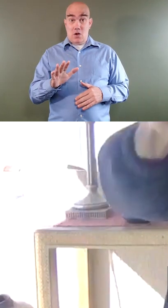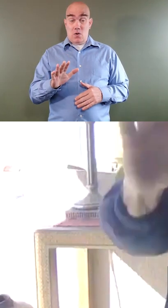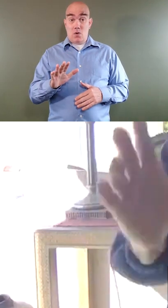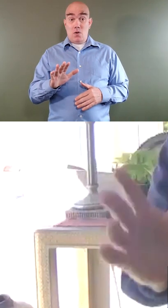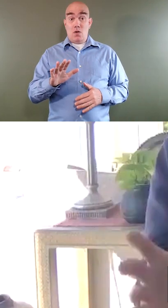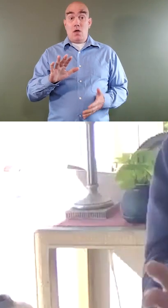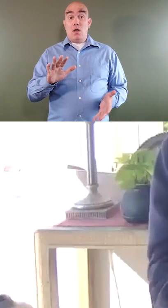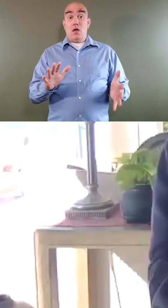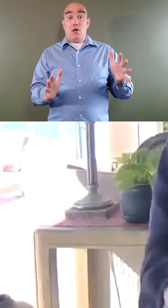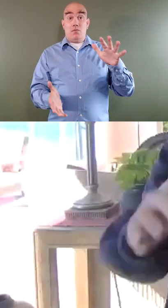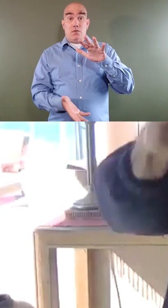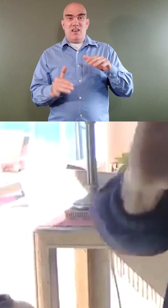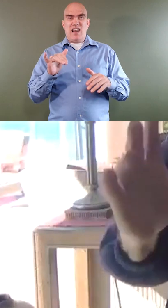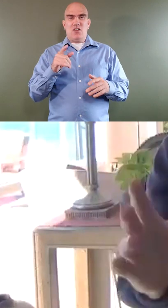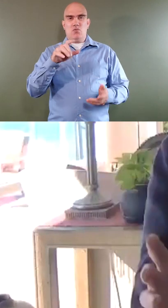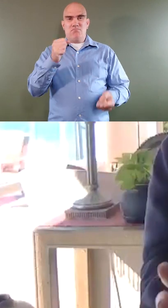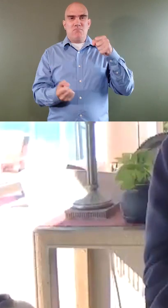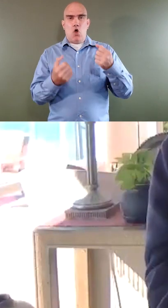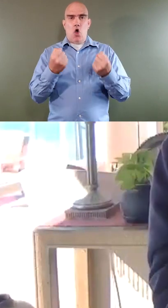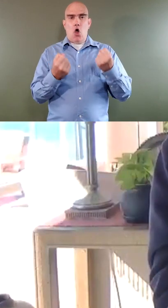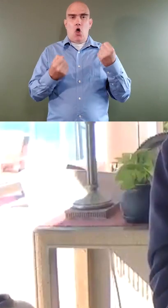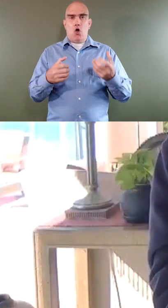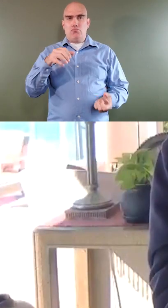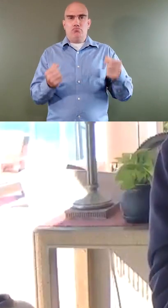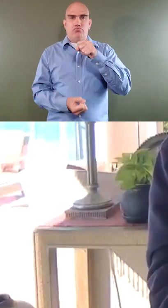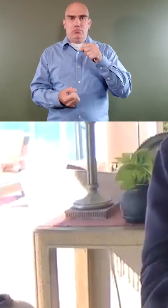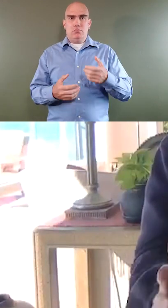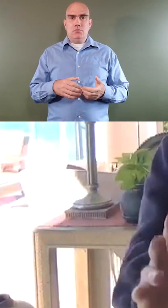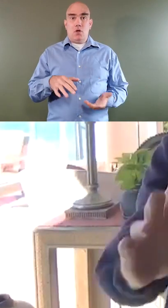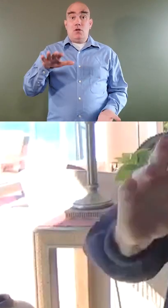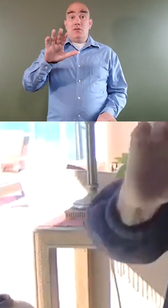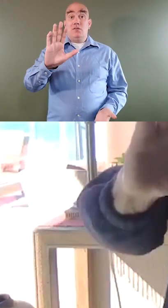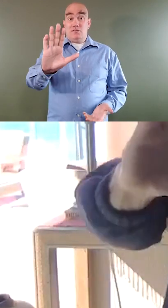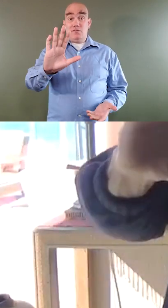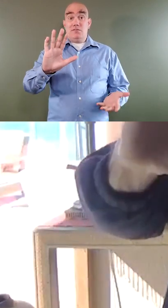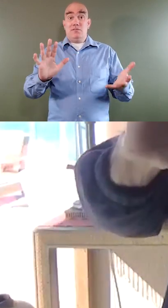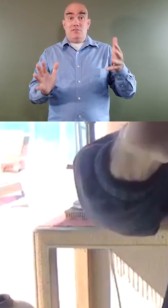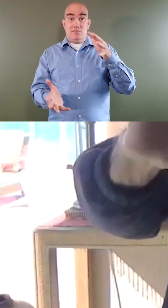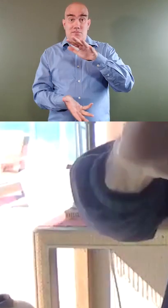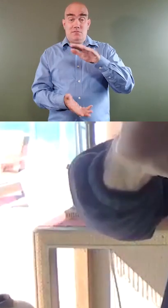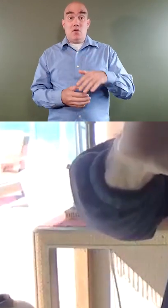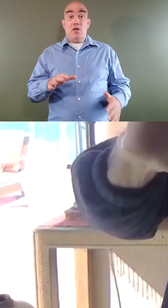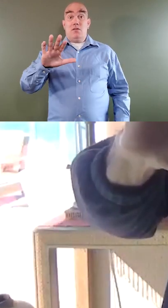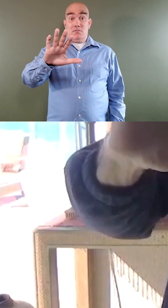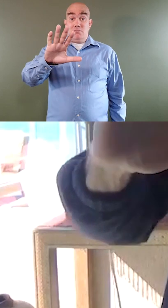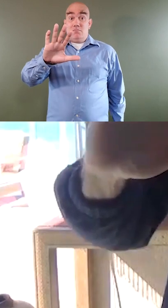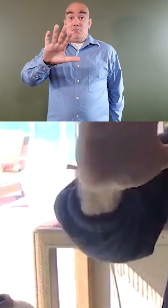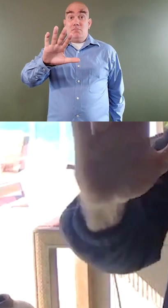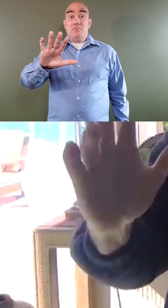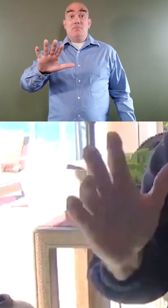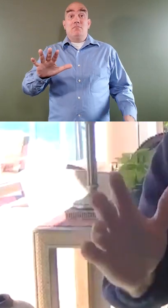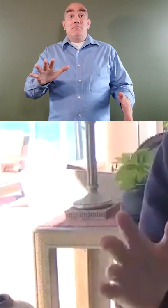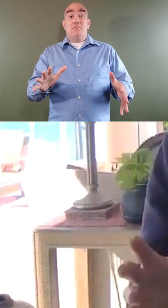like a circular motion, like we're turning a wheel to the right on a car. And from here to